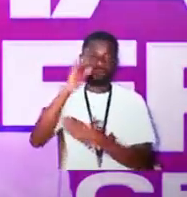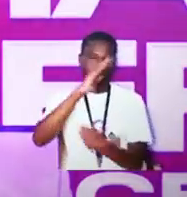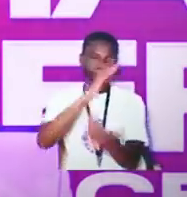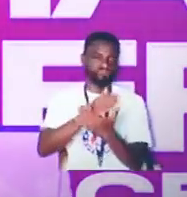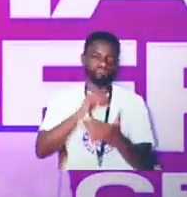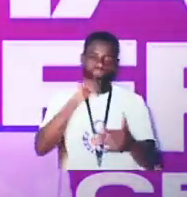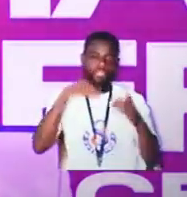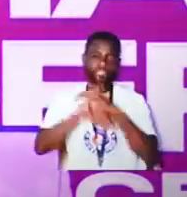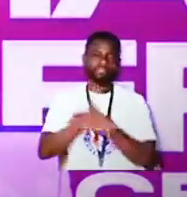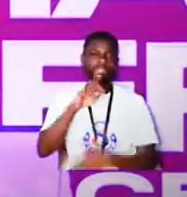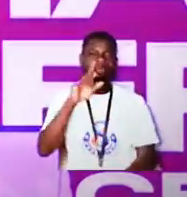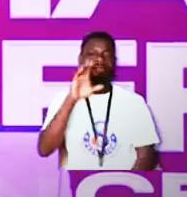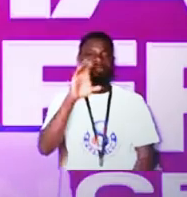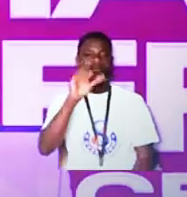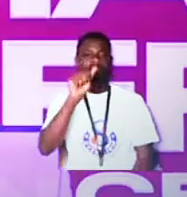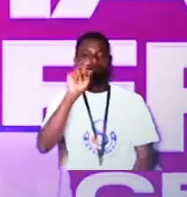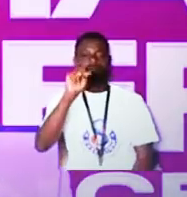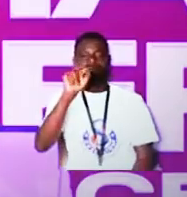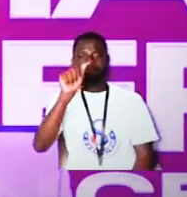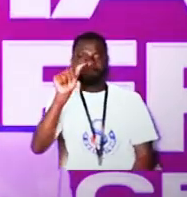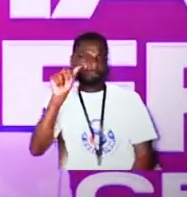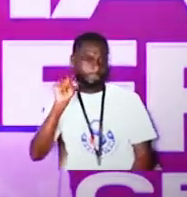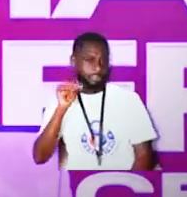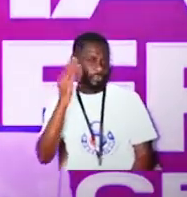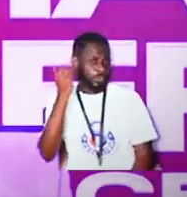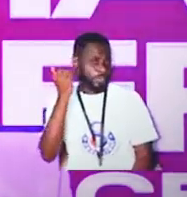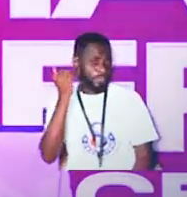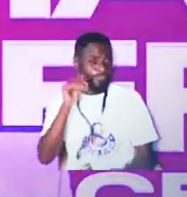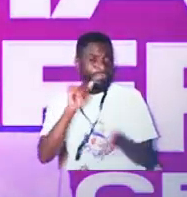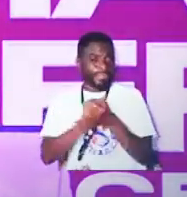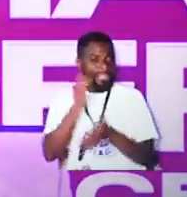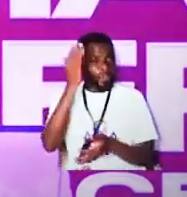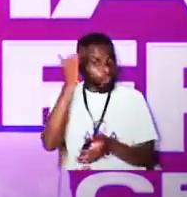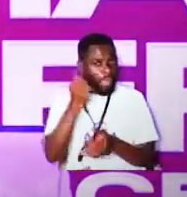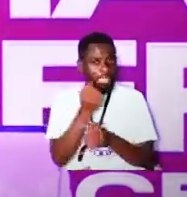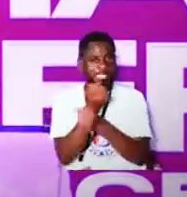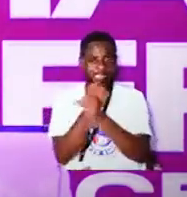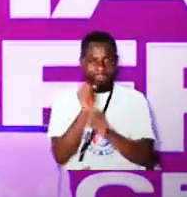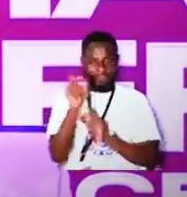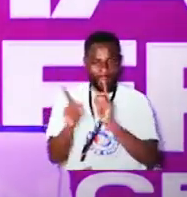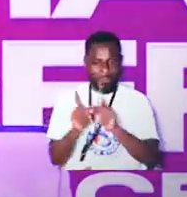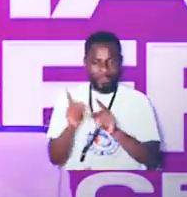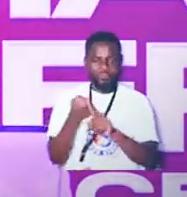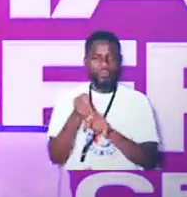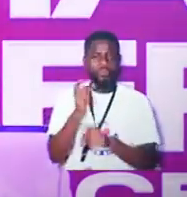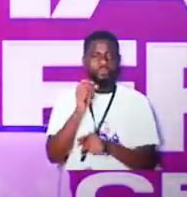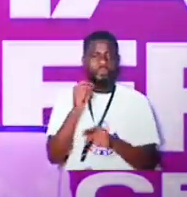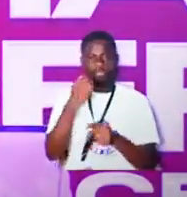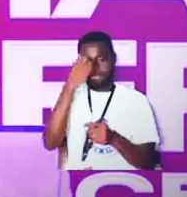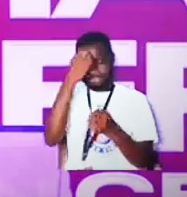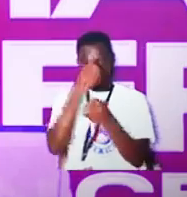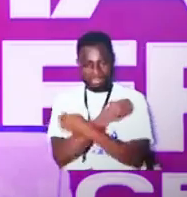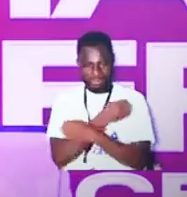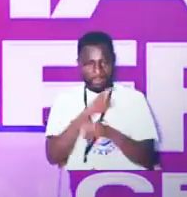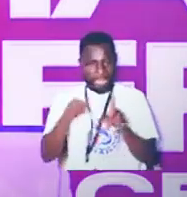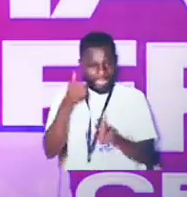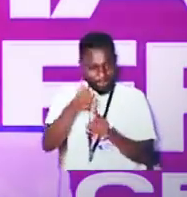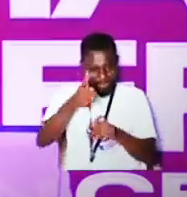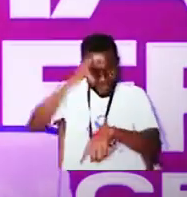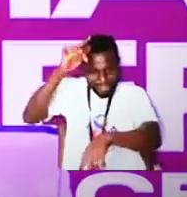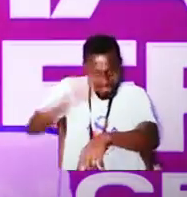Canaan? Because that was why he rescued the people. But he himself, he never stepped foot there. Who knows